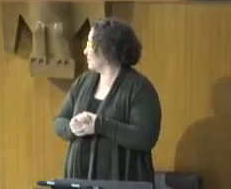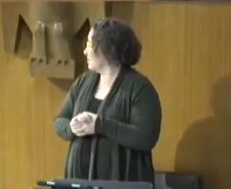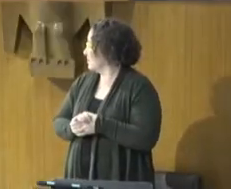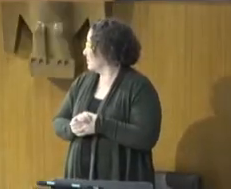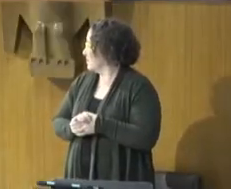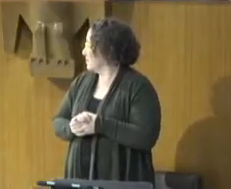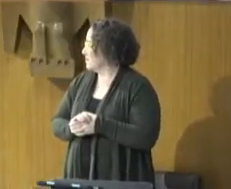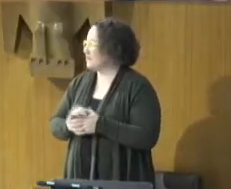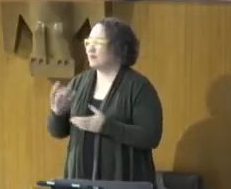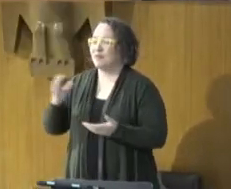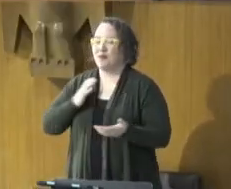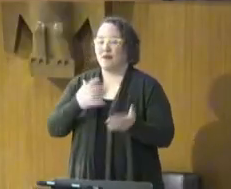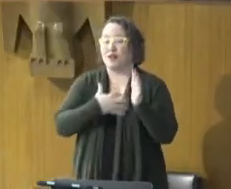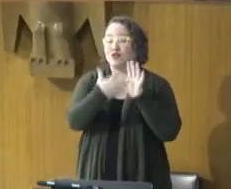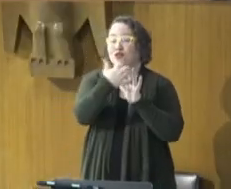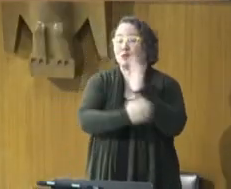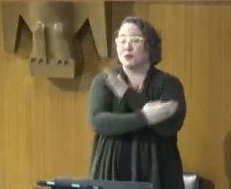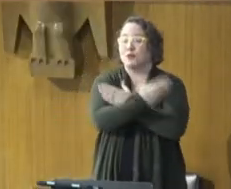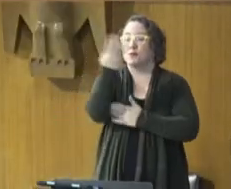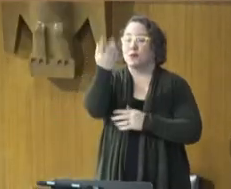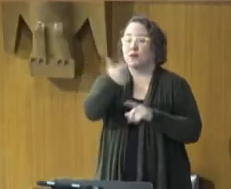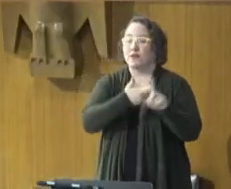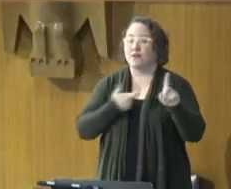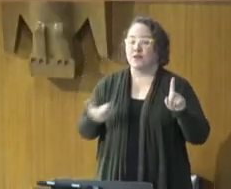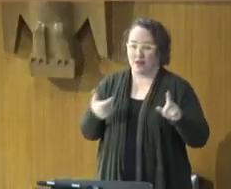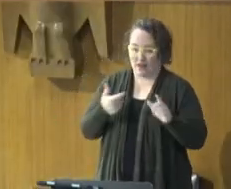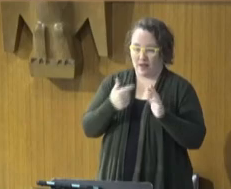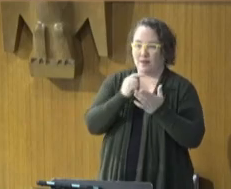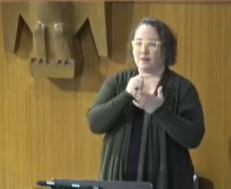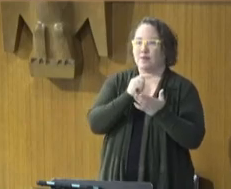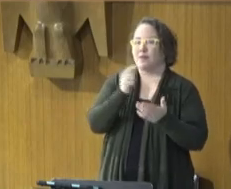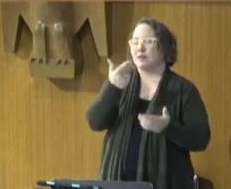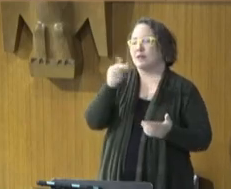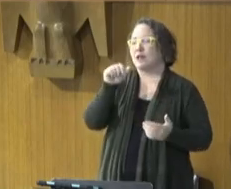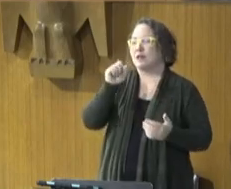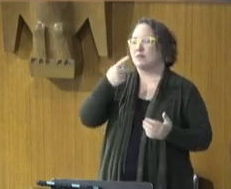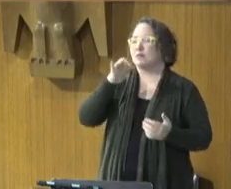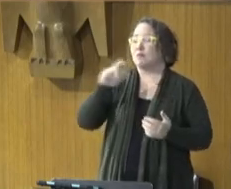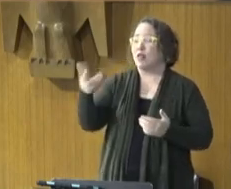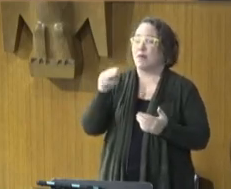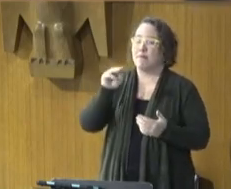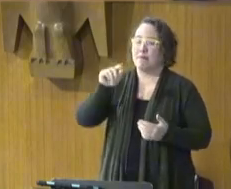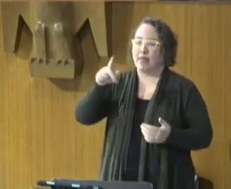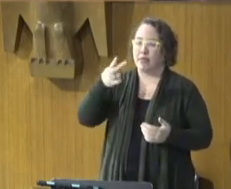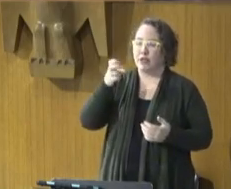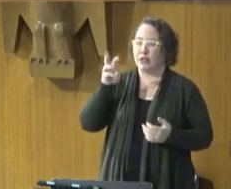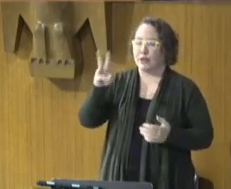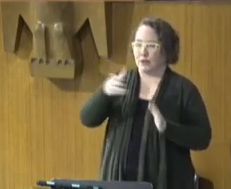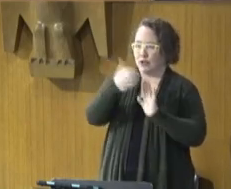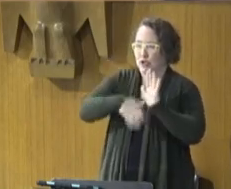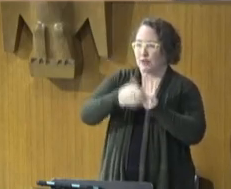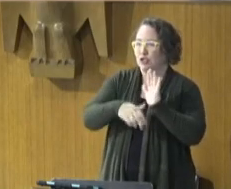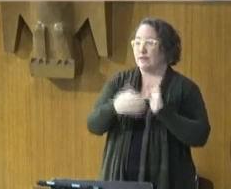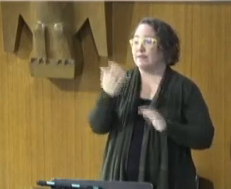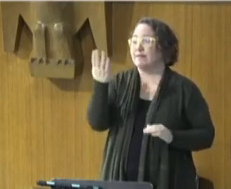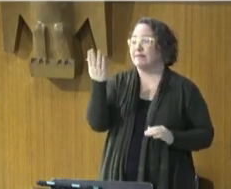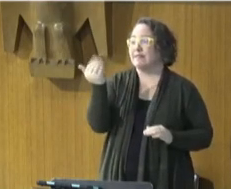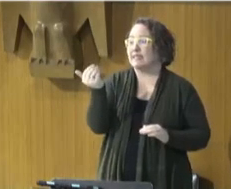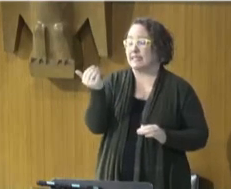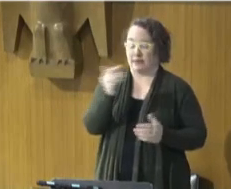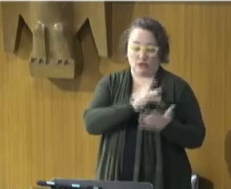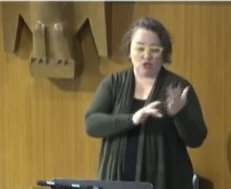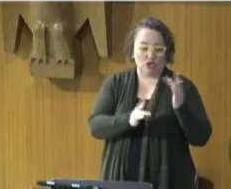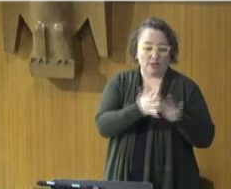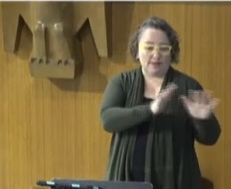Our scripture reading this morning is from the Gospel of Matthew, chapter 15. Jesus left